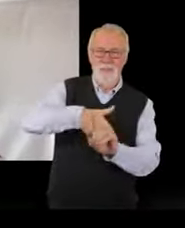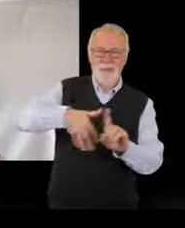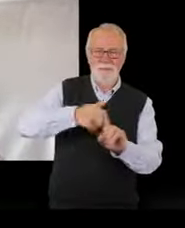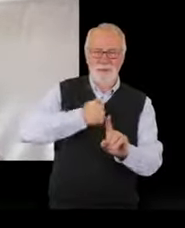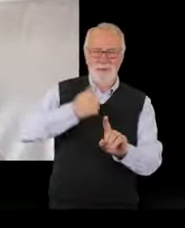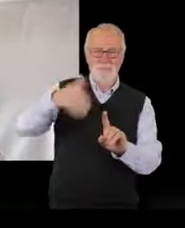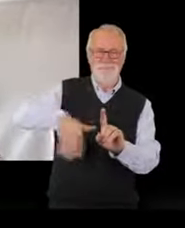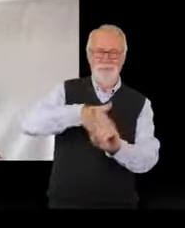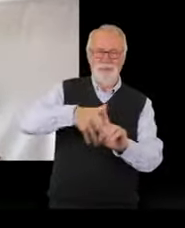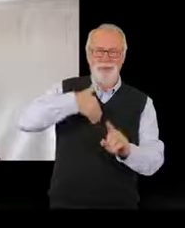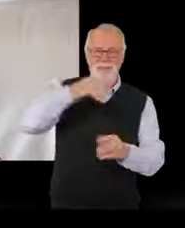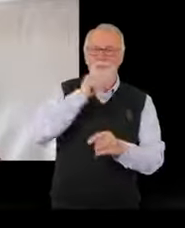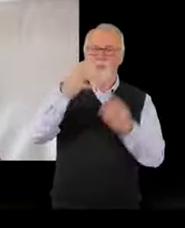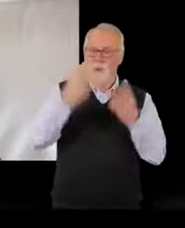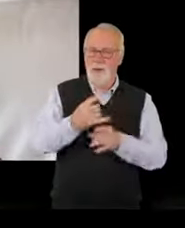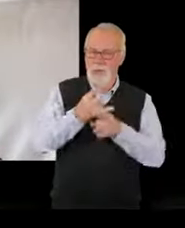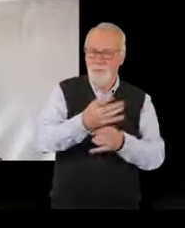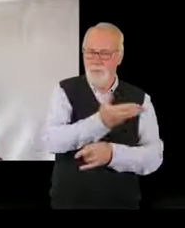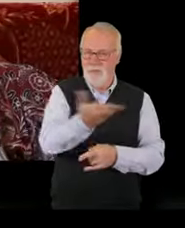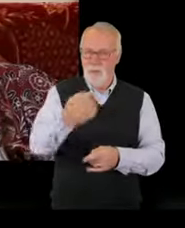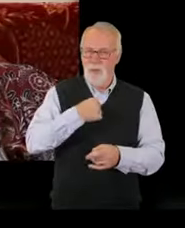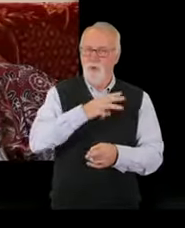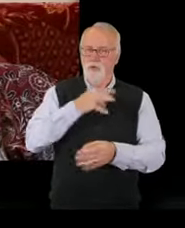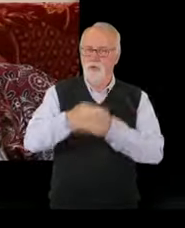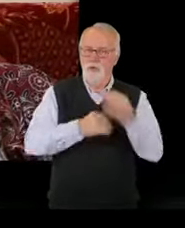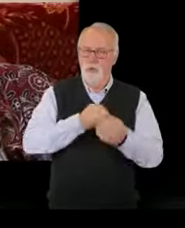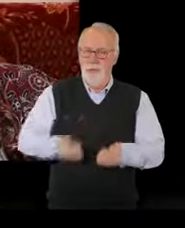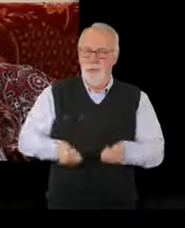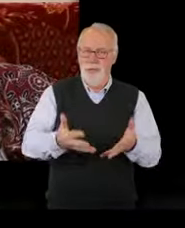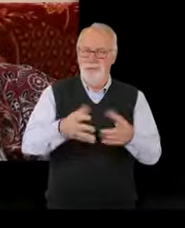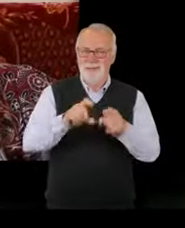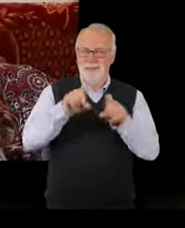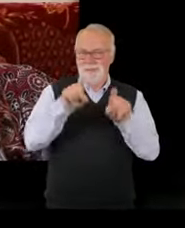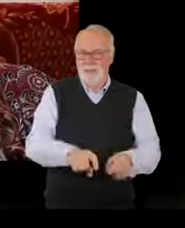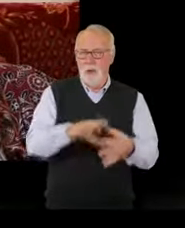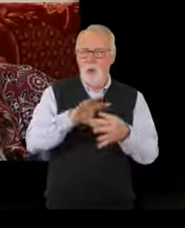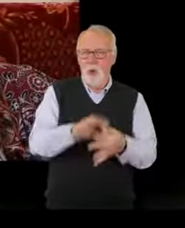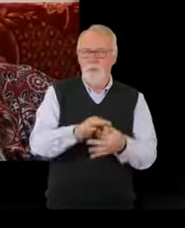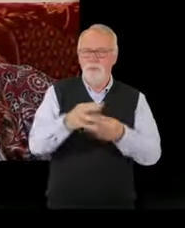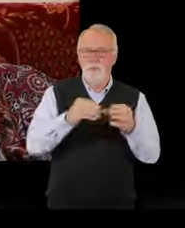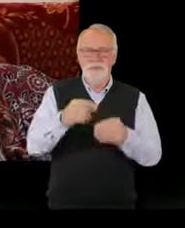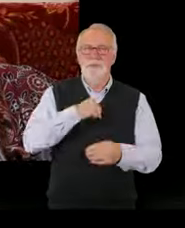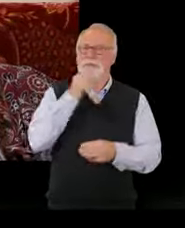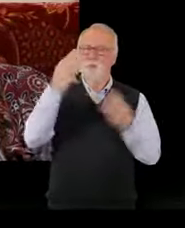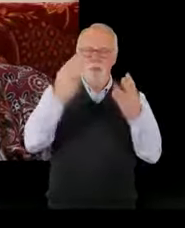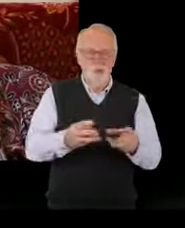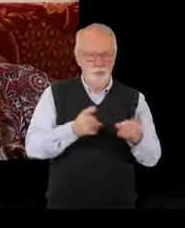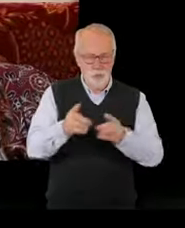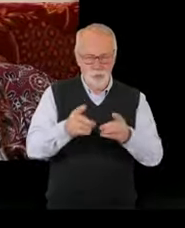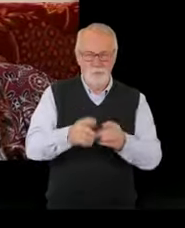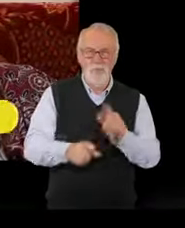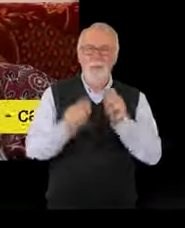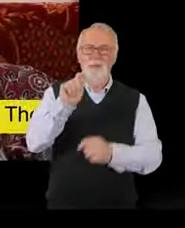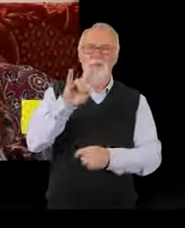be left sitting in this house and that was something I didn't want to do. Well the reason I got in contact with the sensory support team was